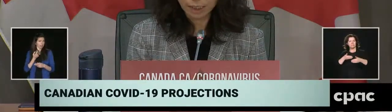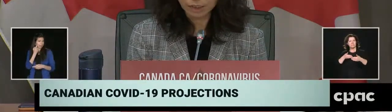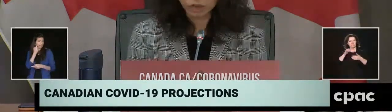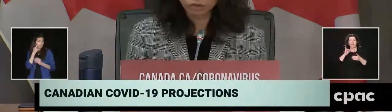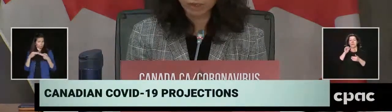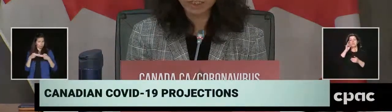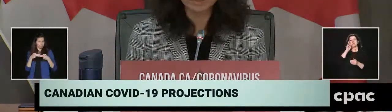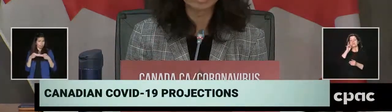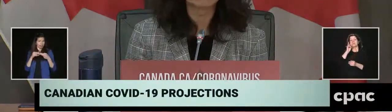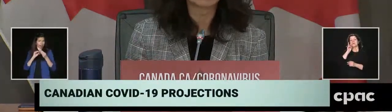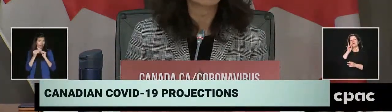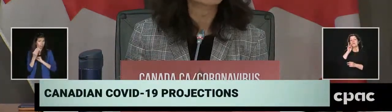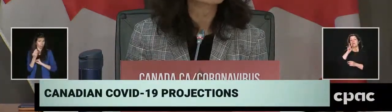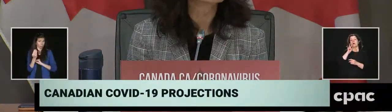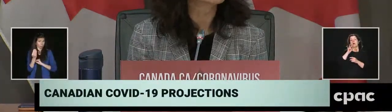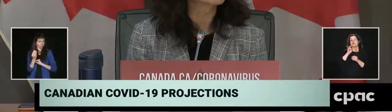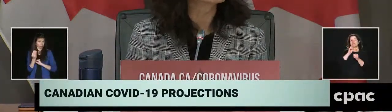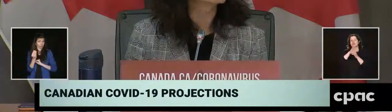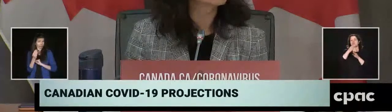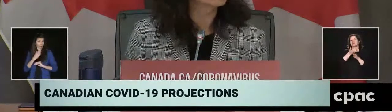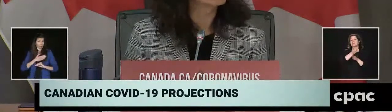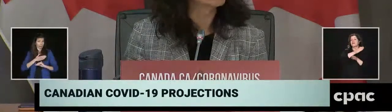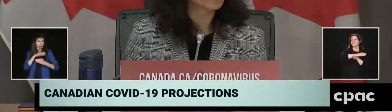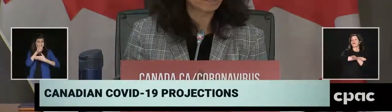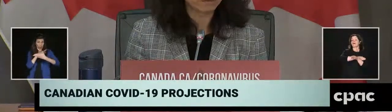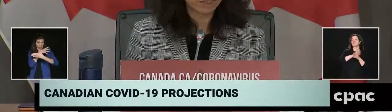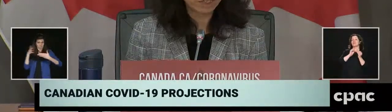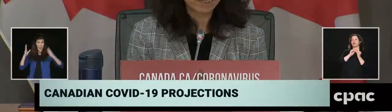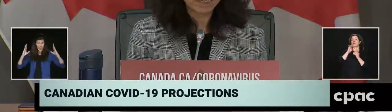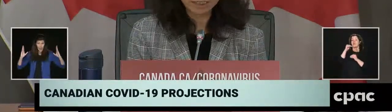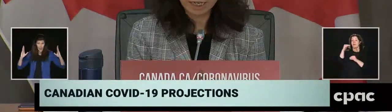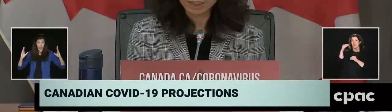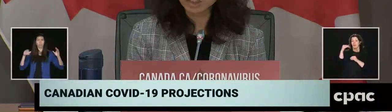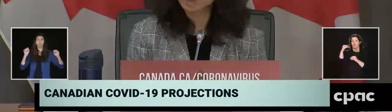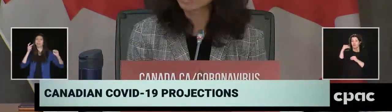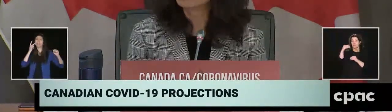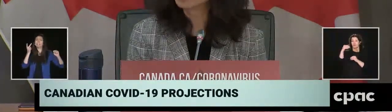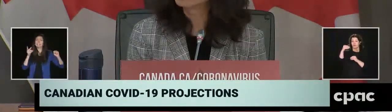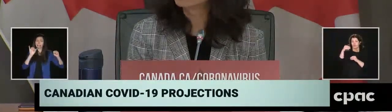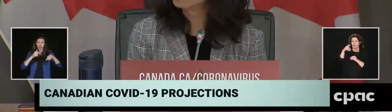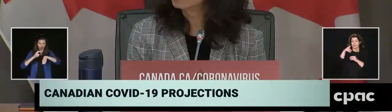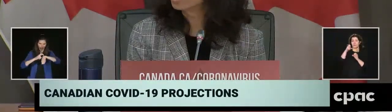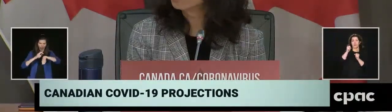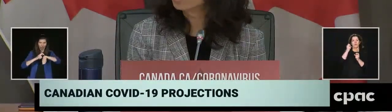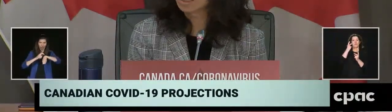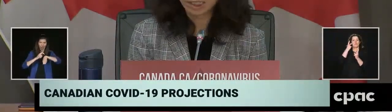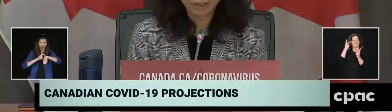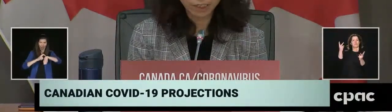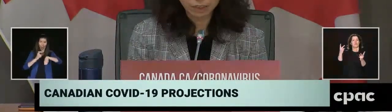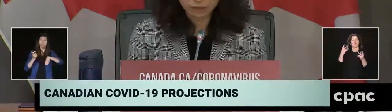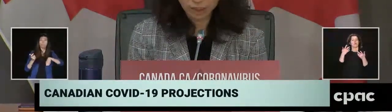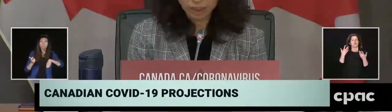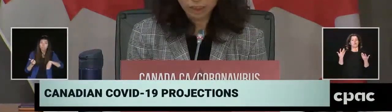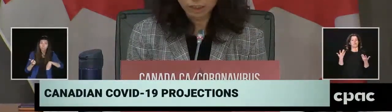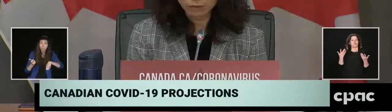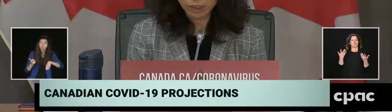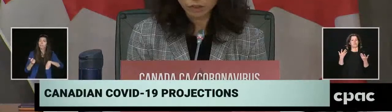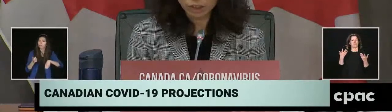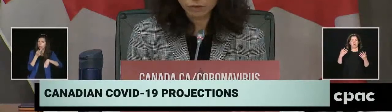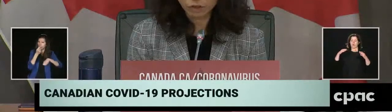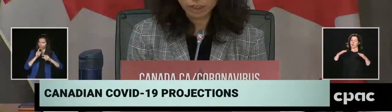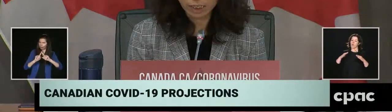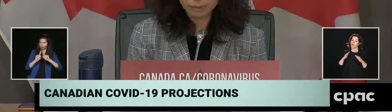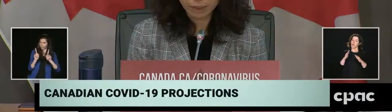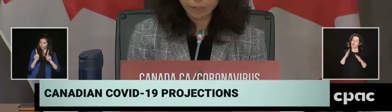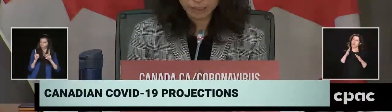can see that the duration of the course of that wave is actually a bit different for the different scenarios. So